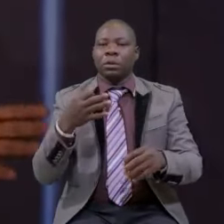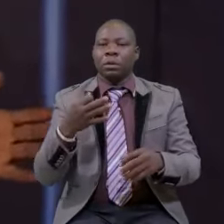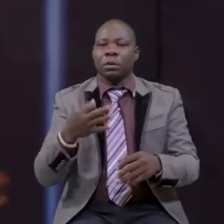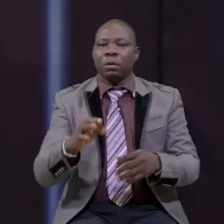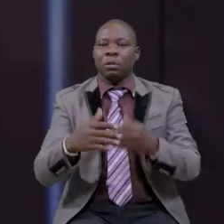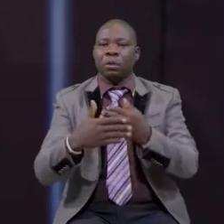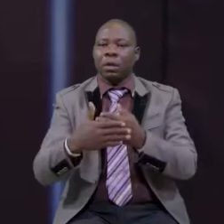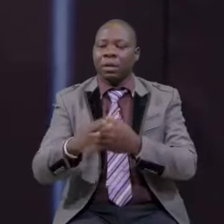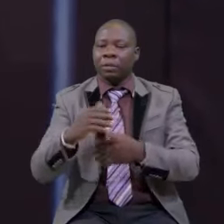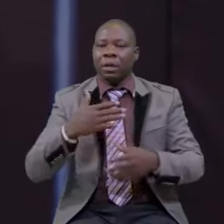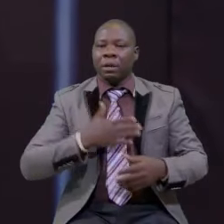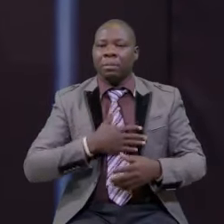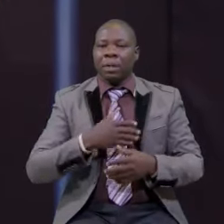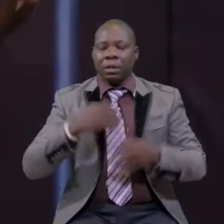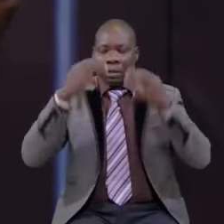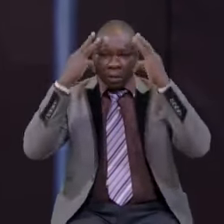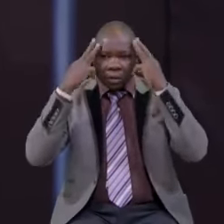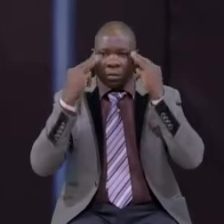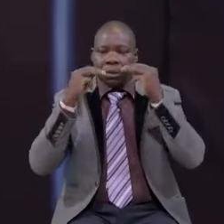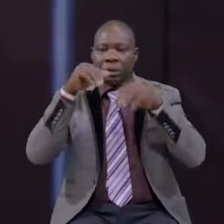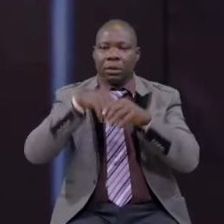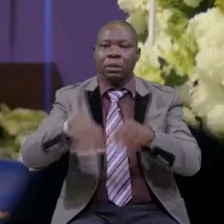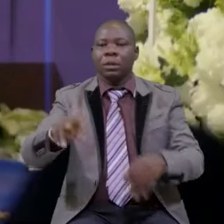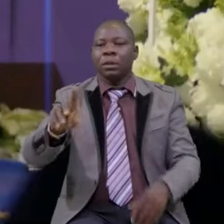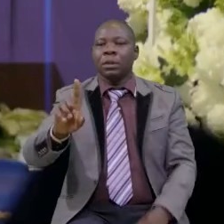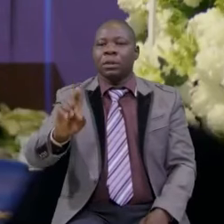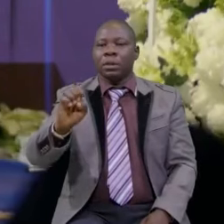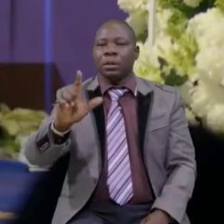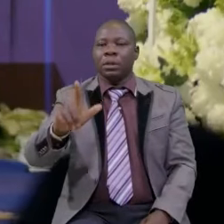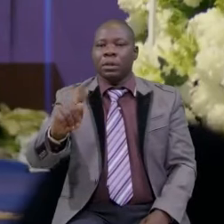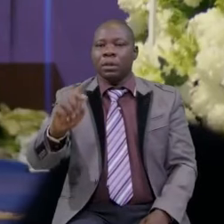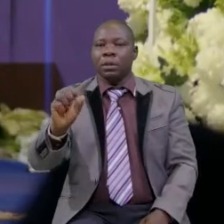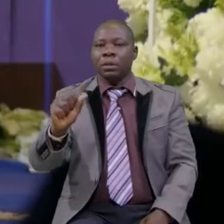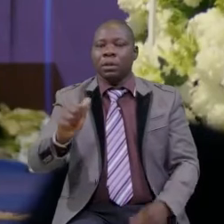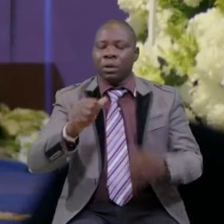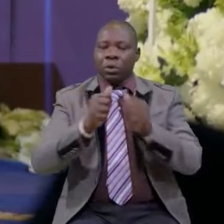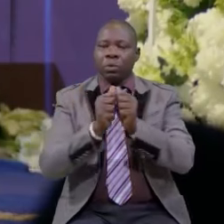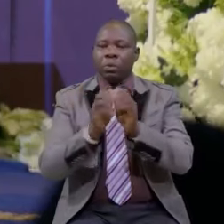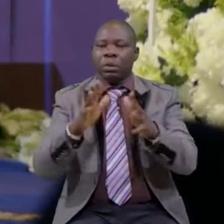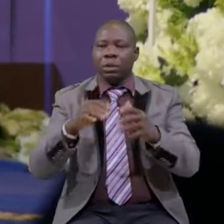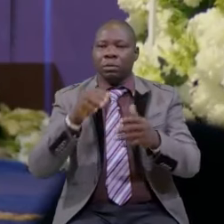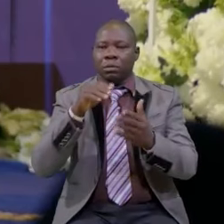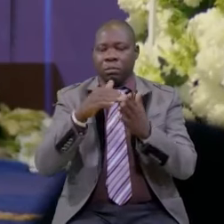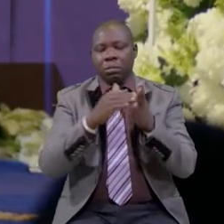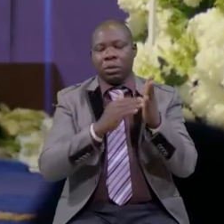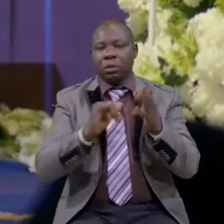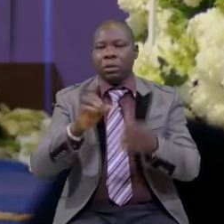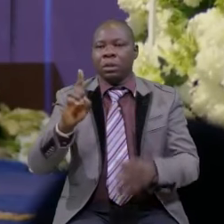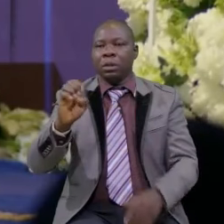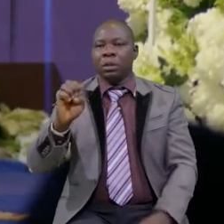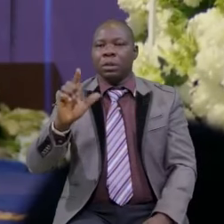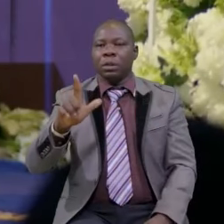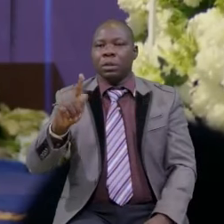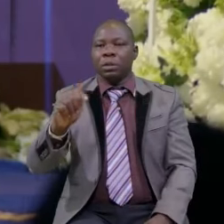my experience in Delta, without mentioning Delta. Now, we're here in